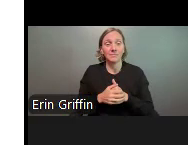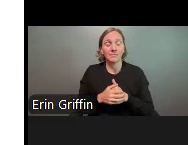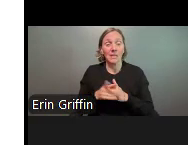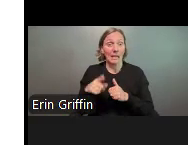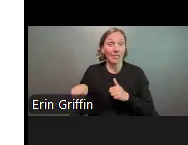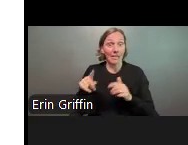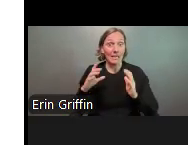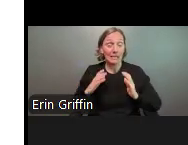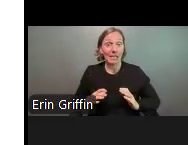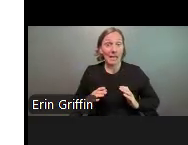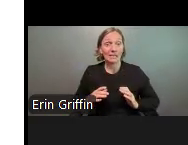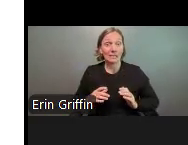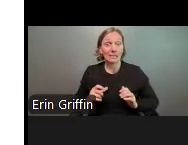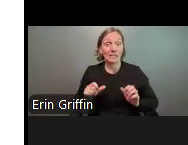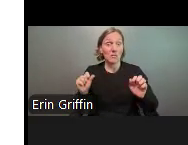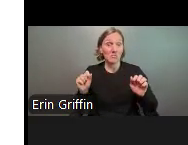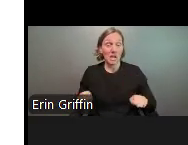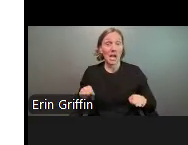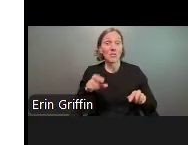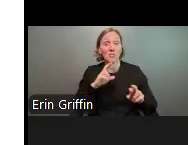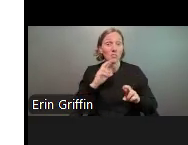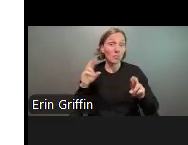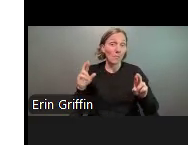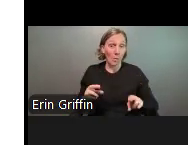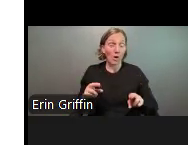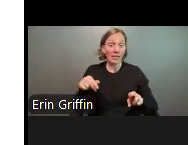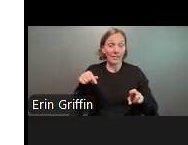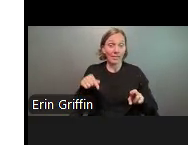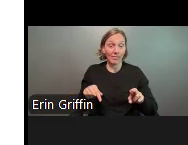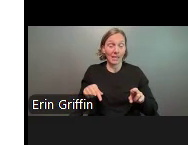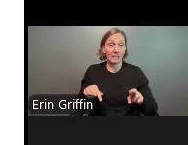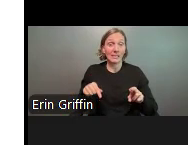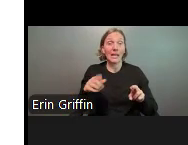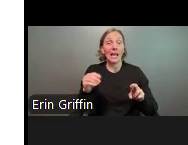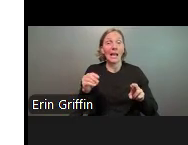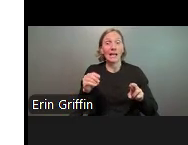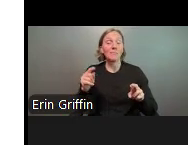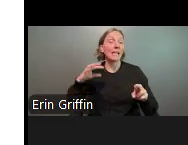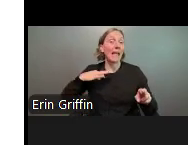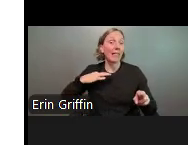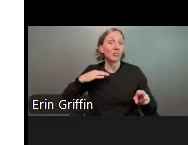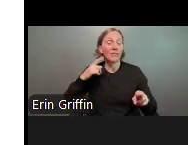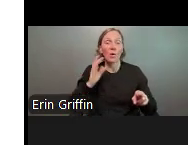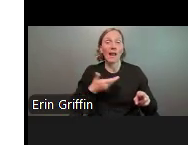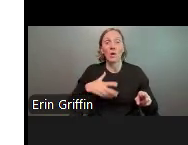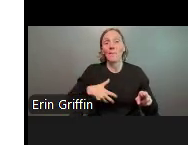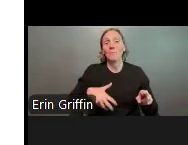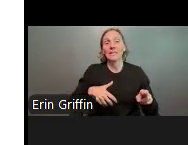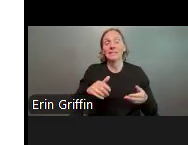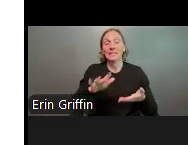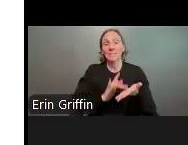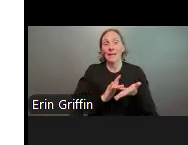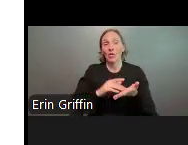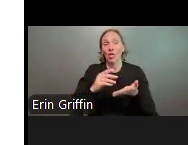able to report this and be eligible for our pregnancy medical program. But we